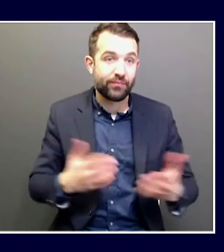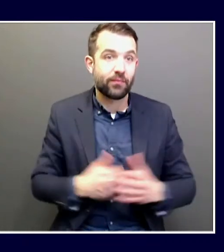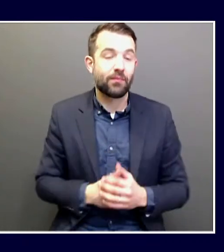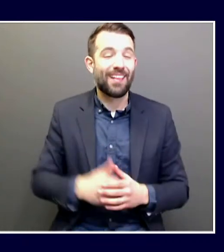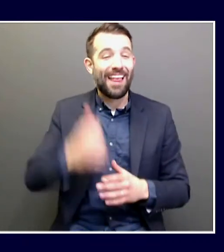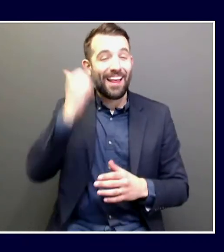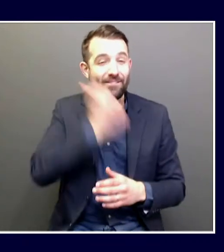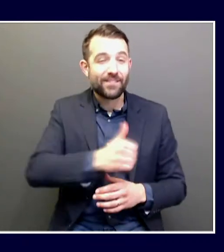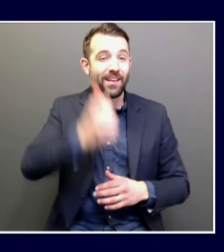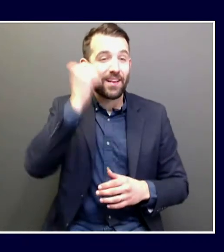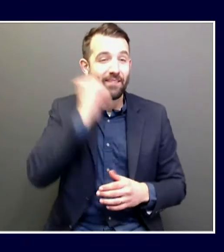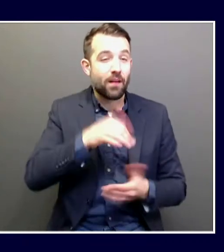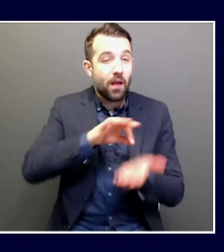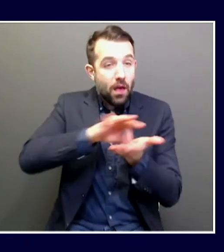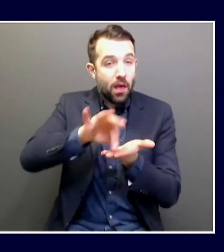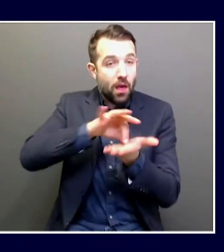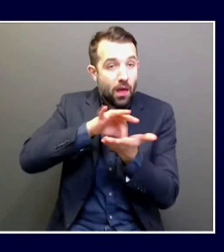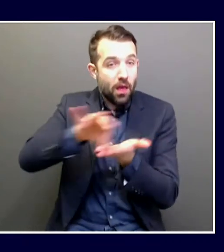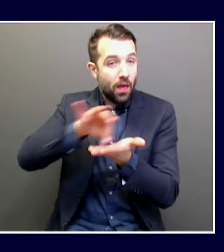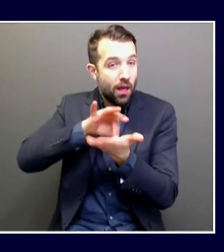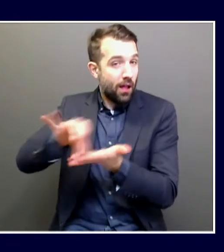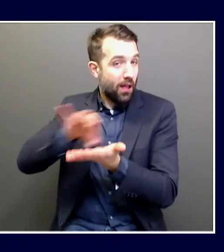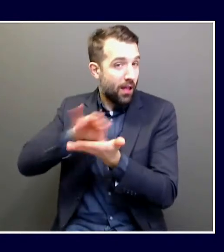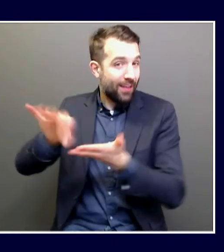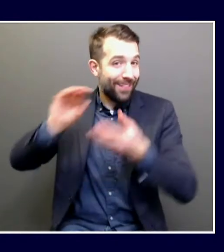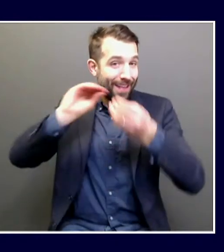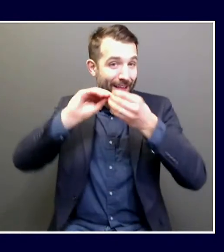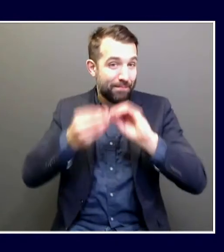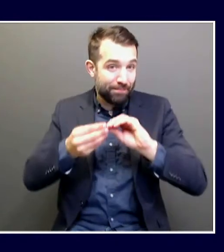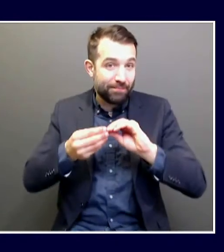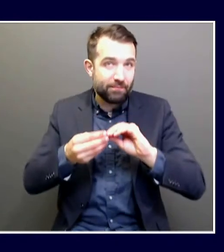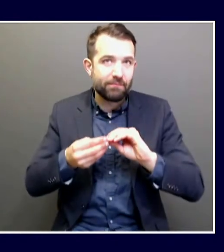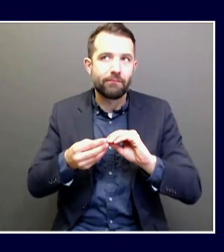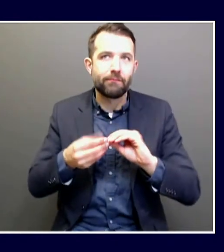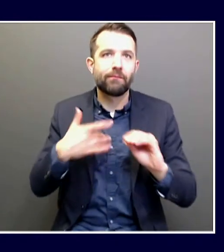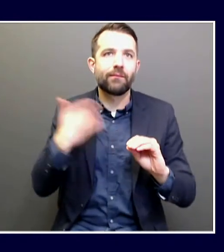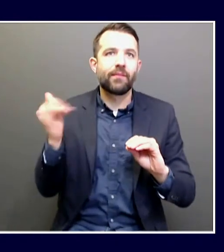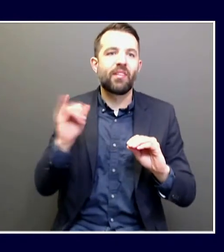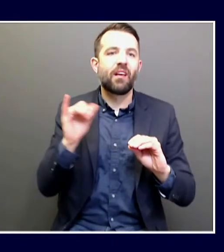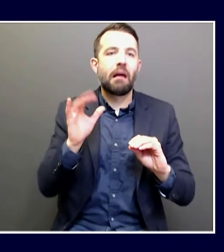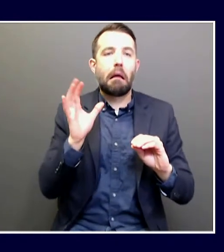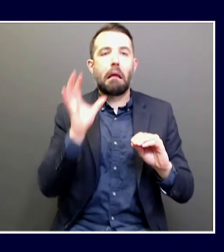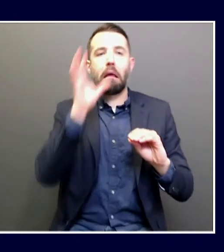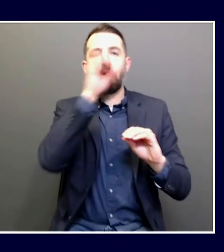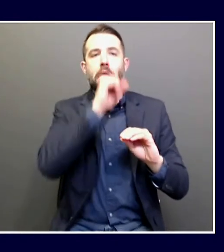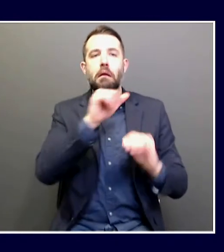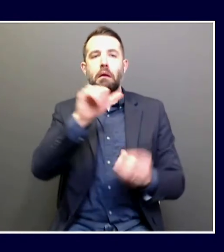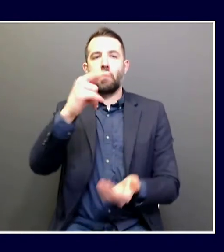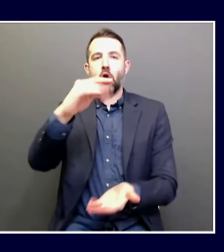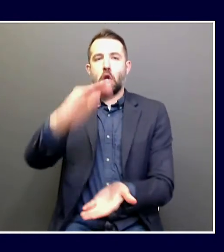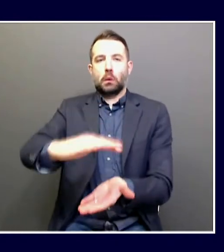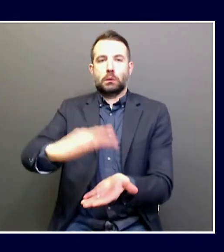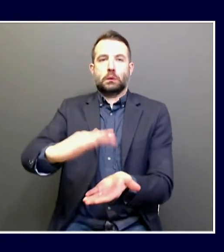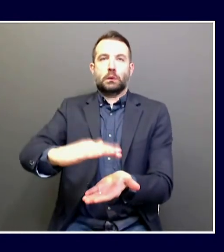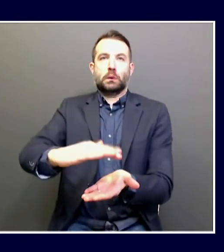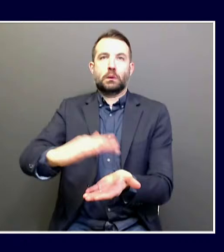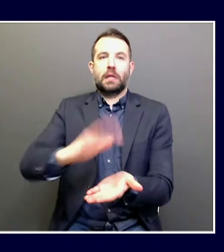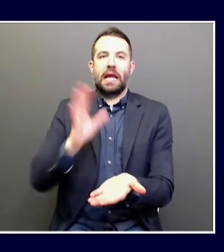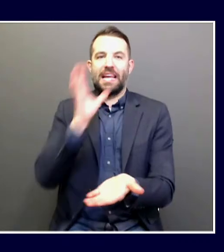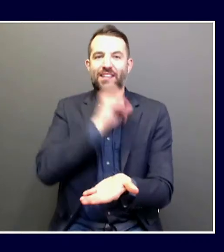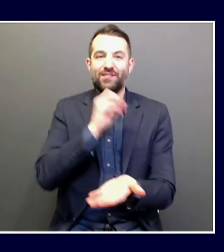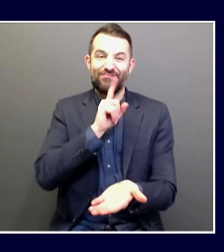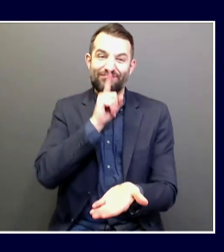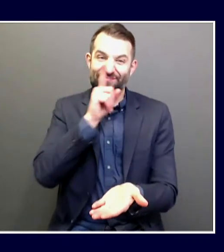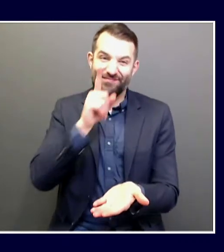and always have been an underestimate of the true number of cases out there. This is also something we've